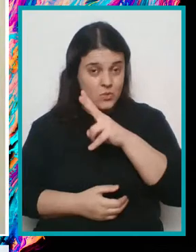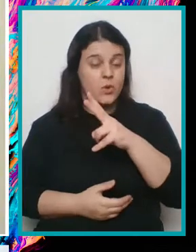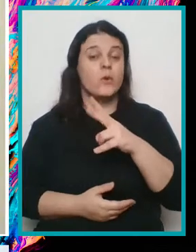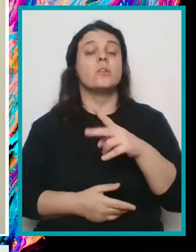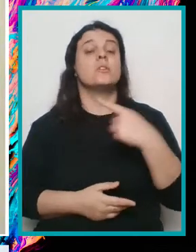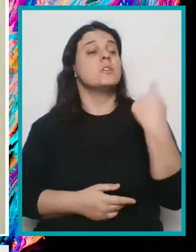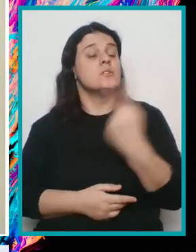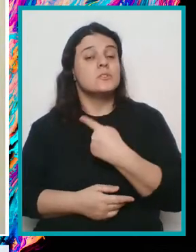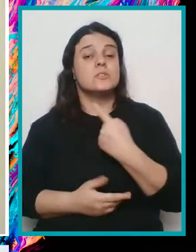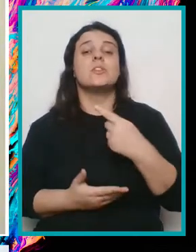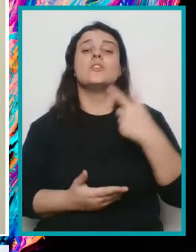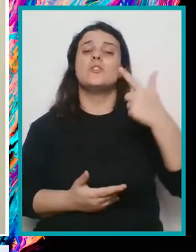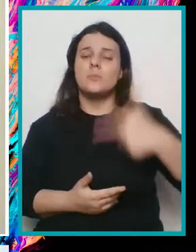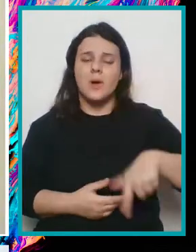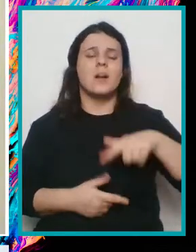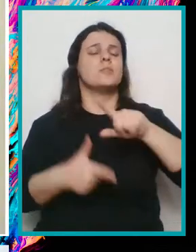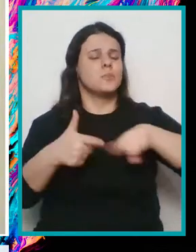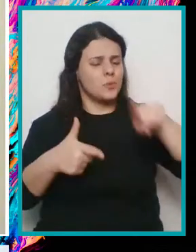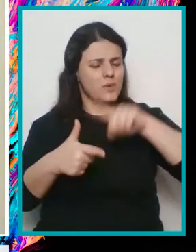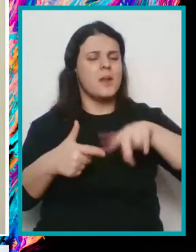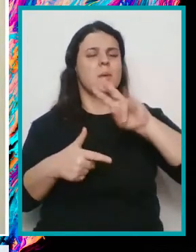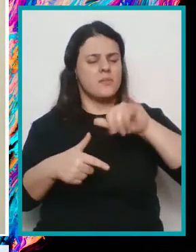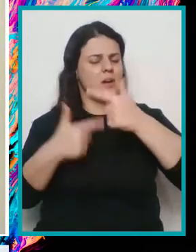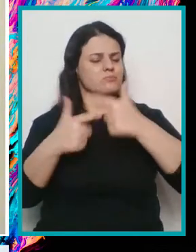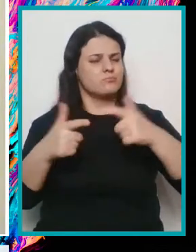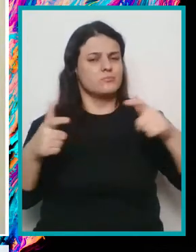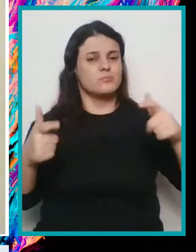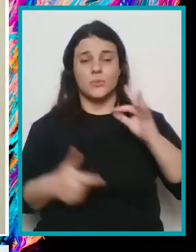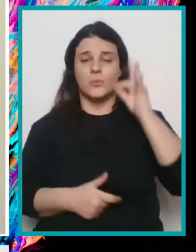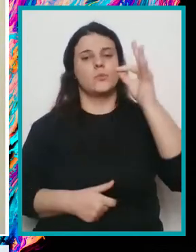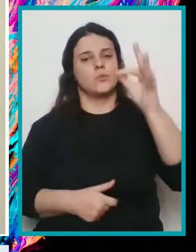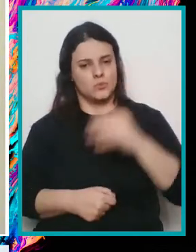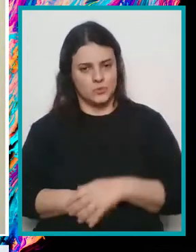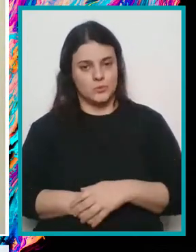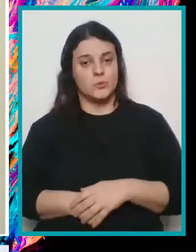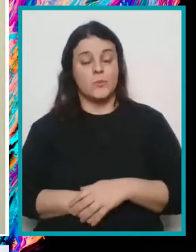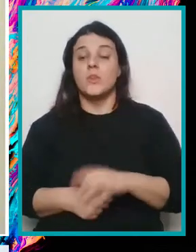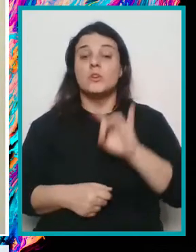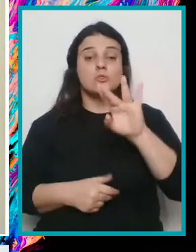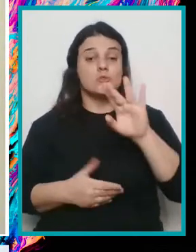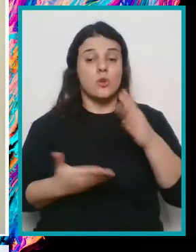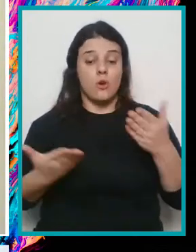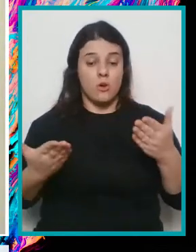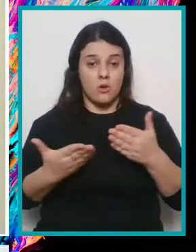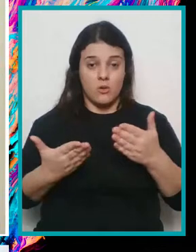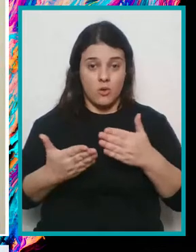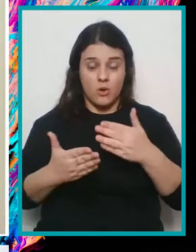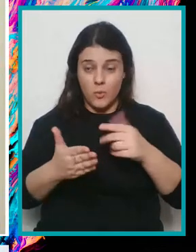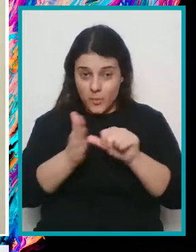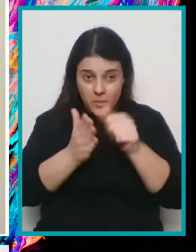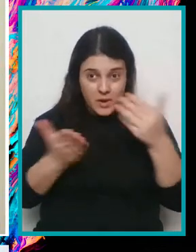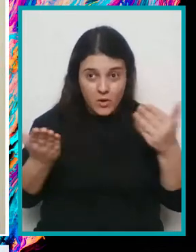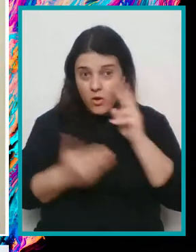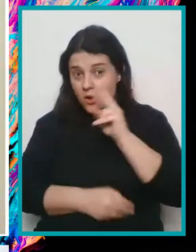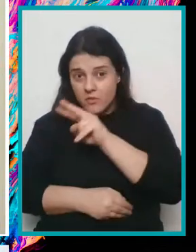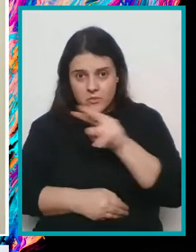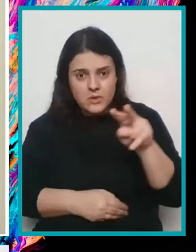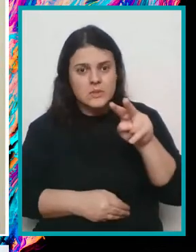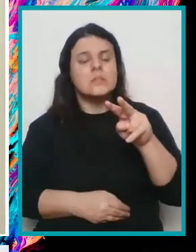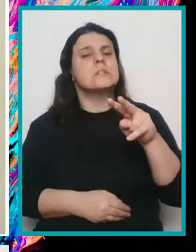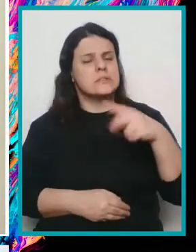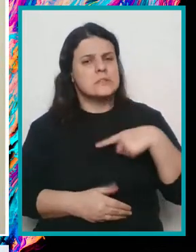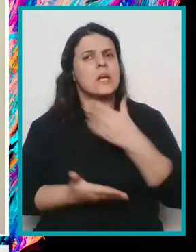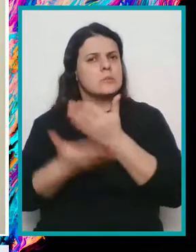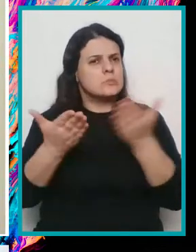that. It's about the secondary effects that come after these primary effects.